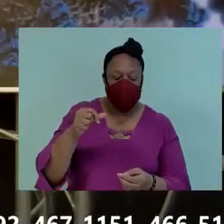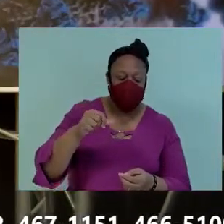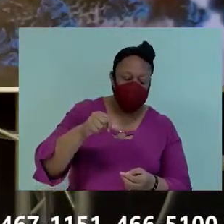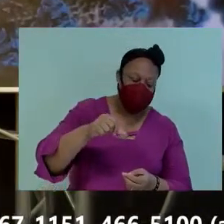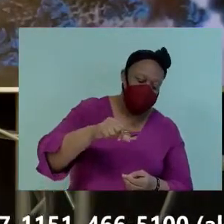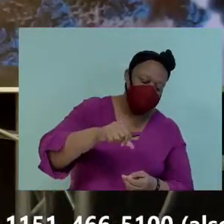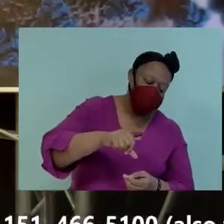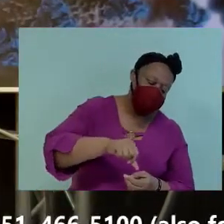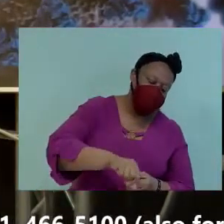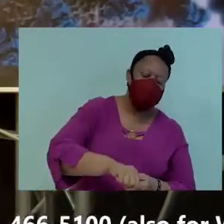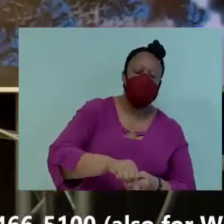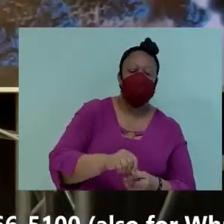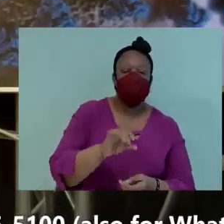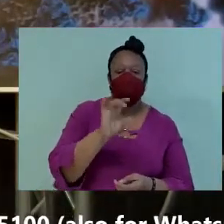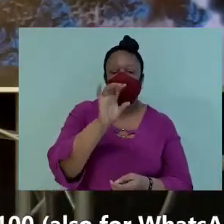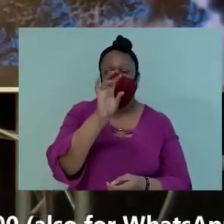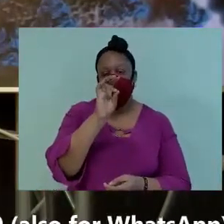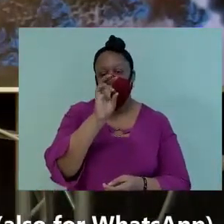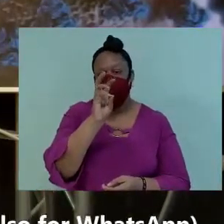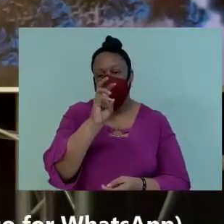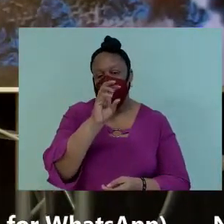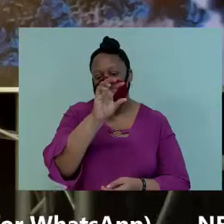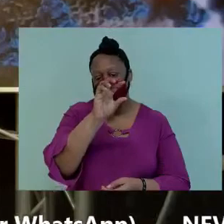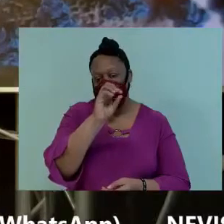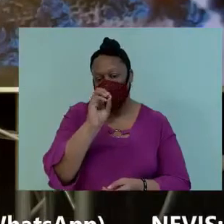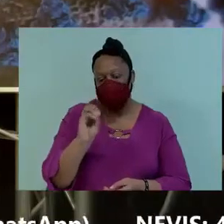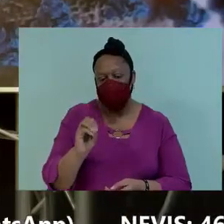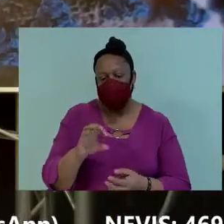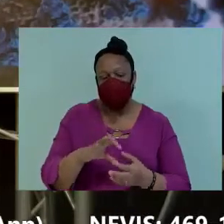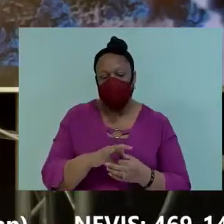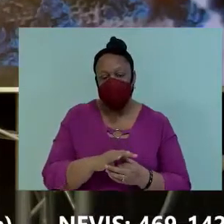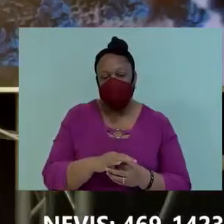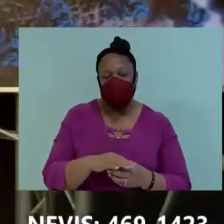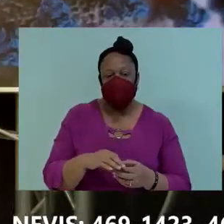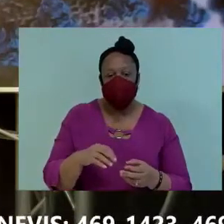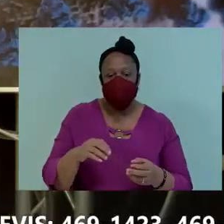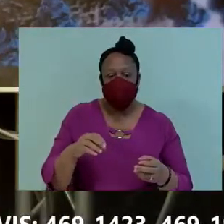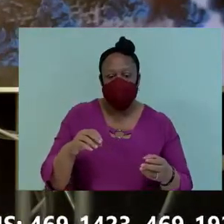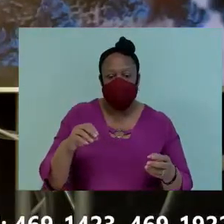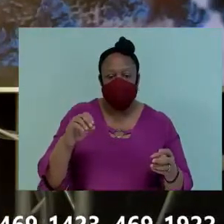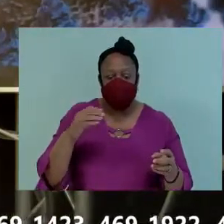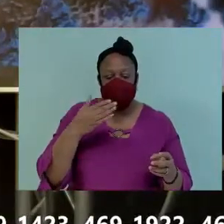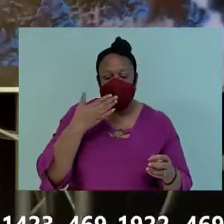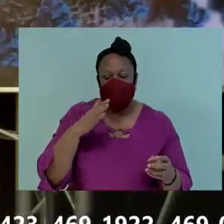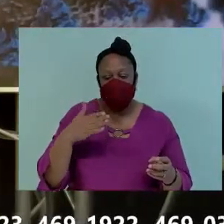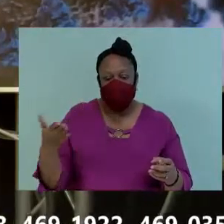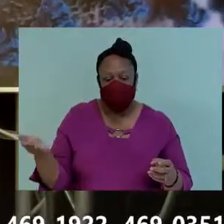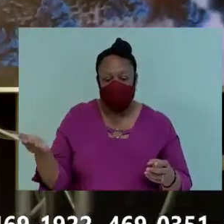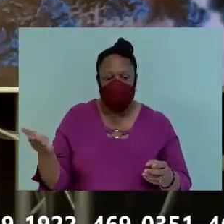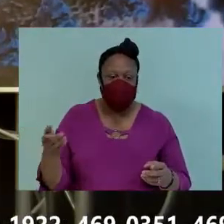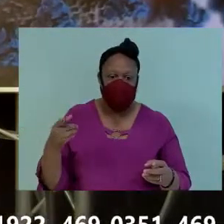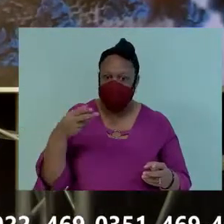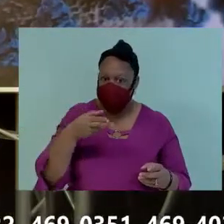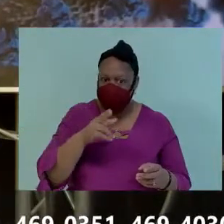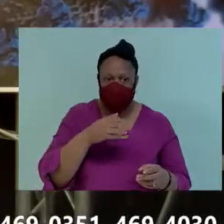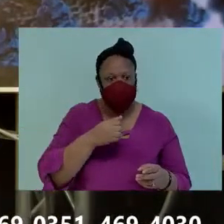of 76% in major crimes compared to the same period in 2019,